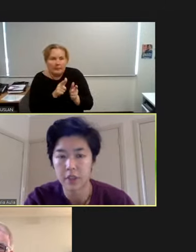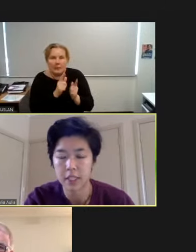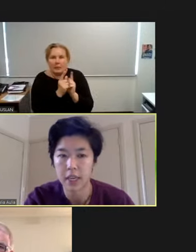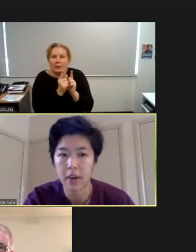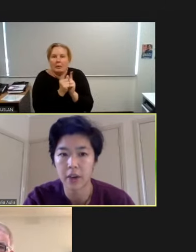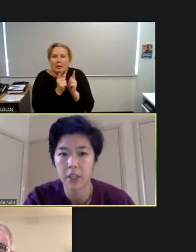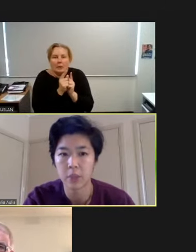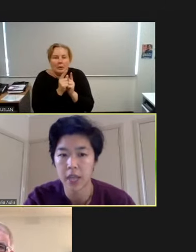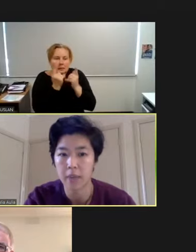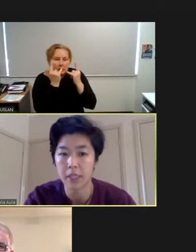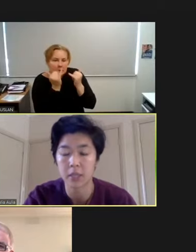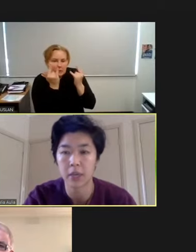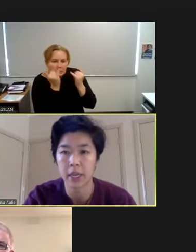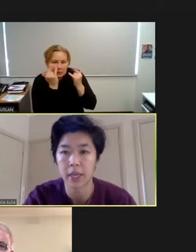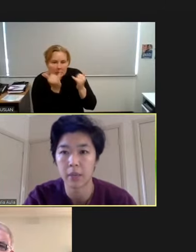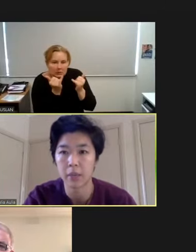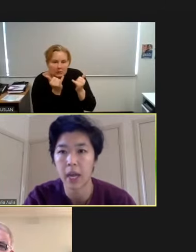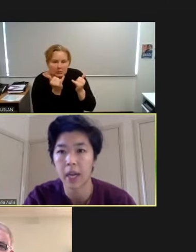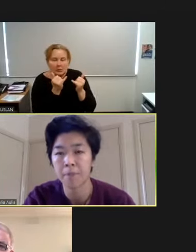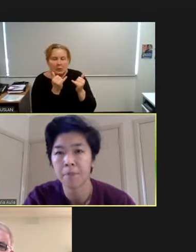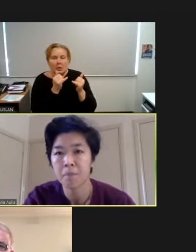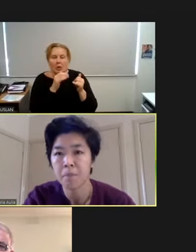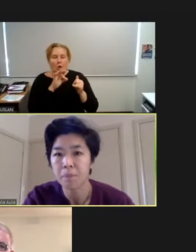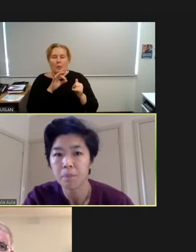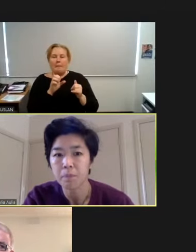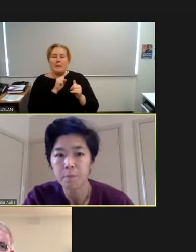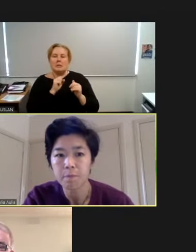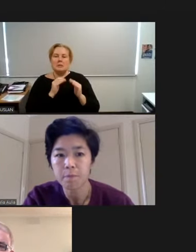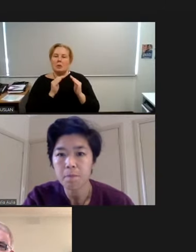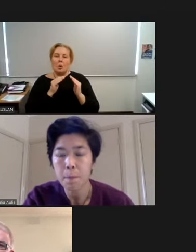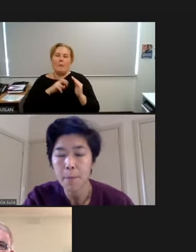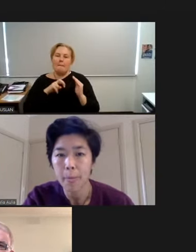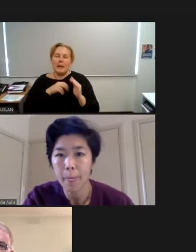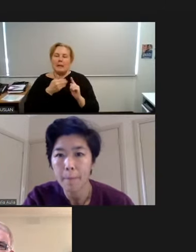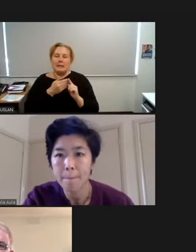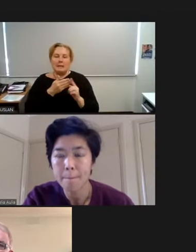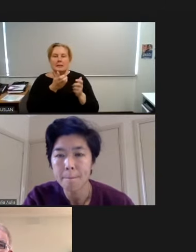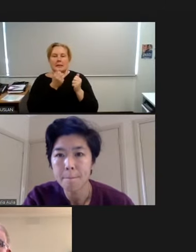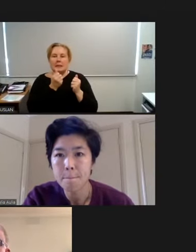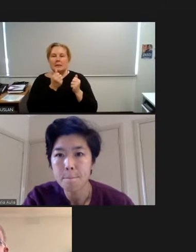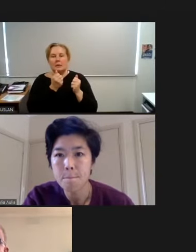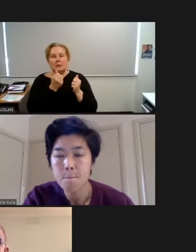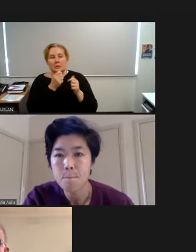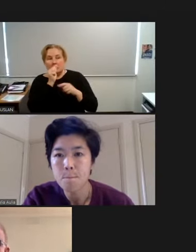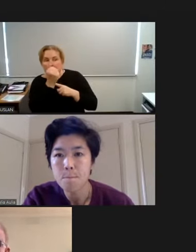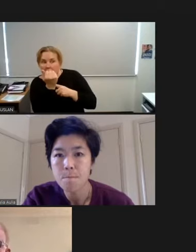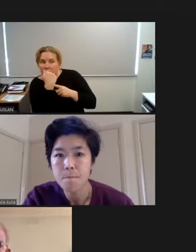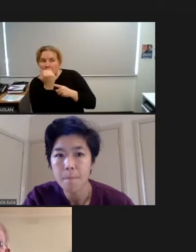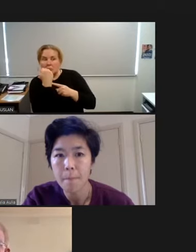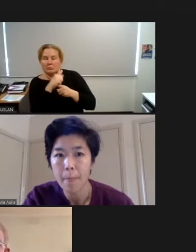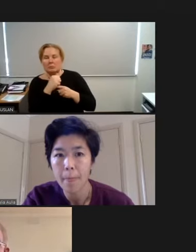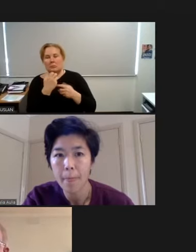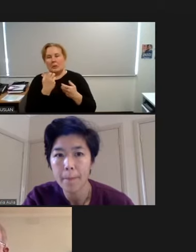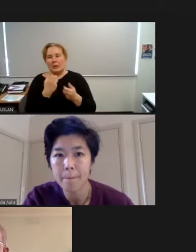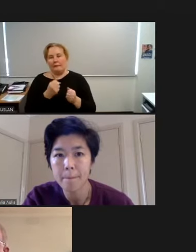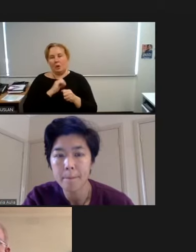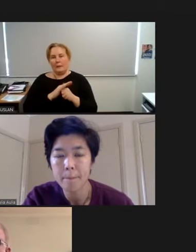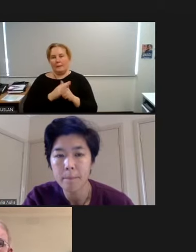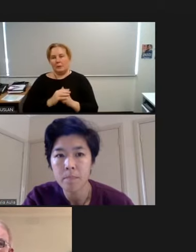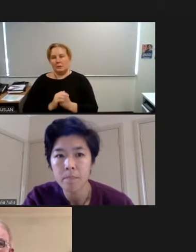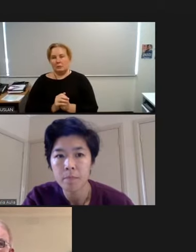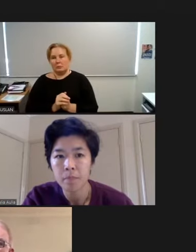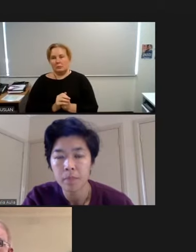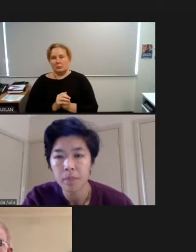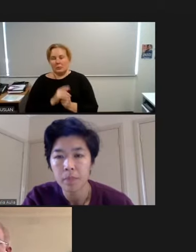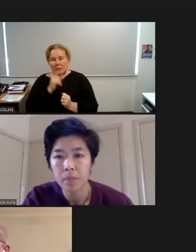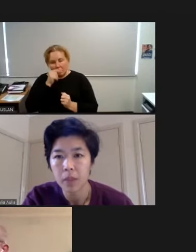different scenarios which this all can apply. And I know we've had questions from employers as well about saying, well, if we've got a staff member who's gone